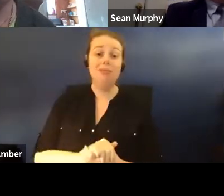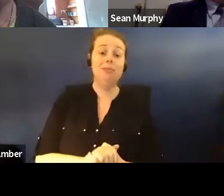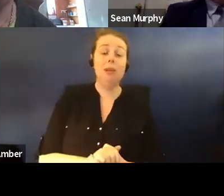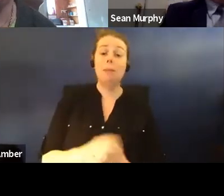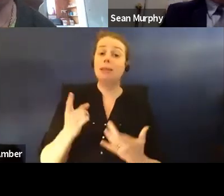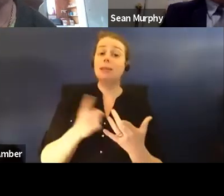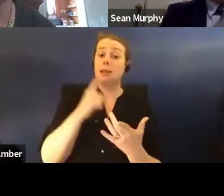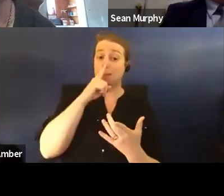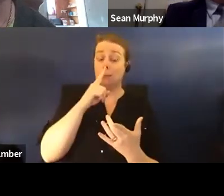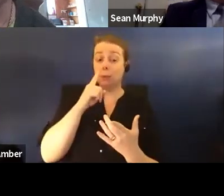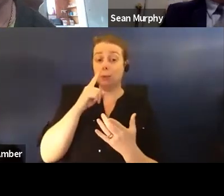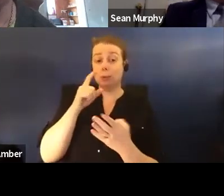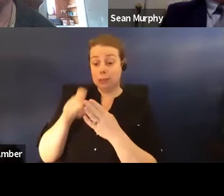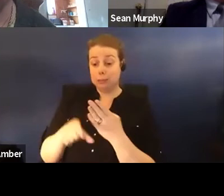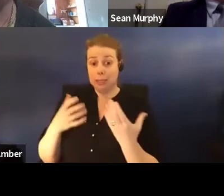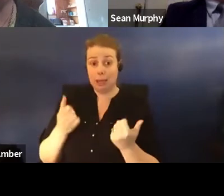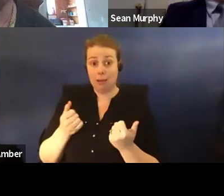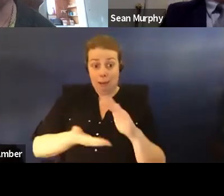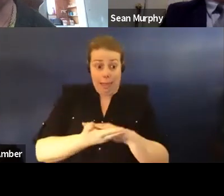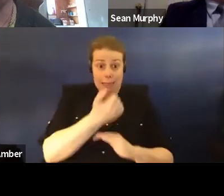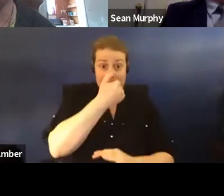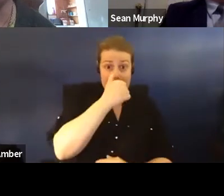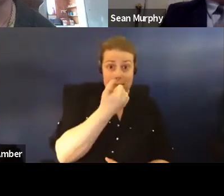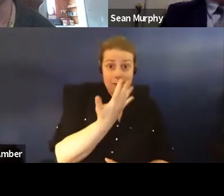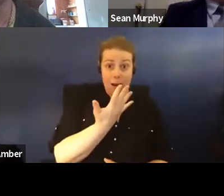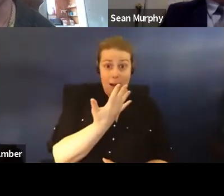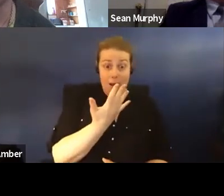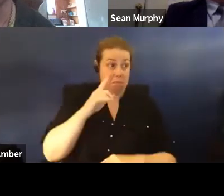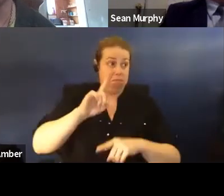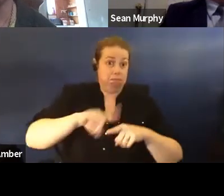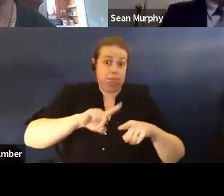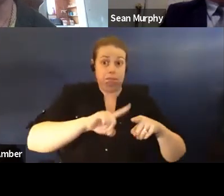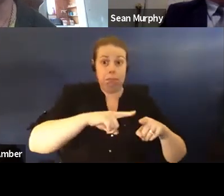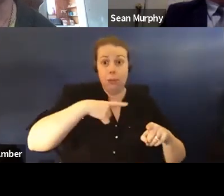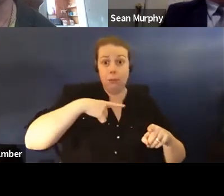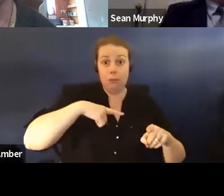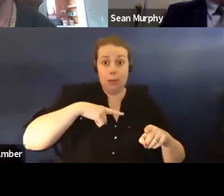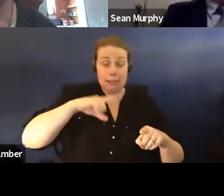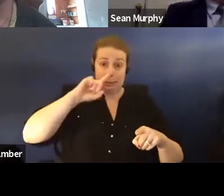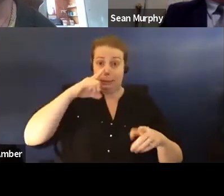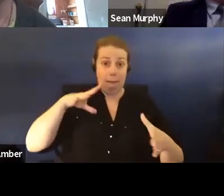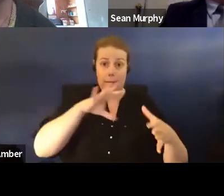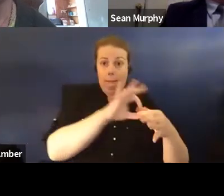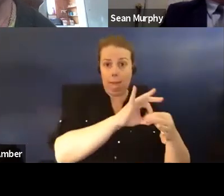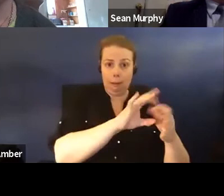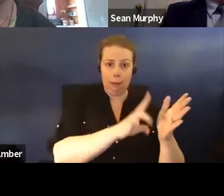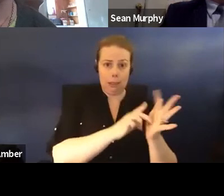with disability, you know, aged under 65 who for various reasons aren't eligible. So, you know,